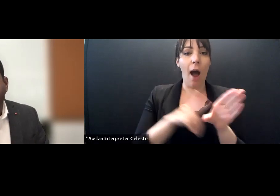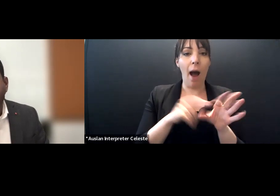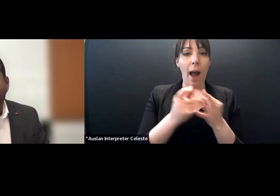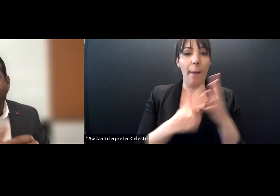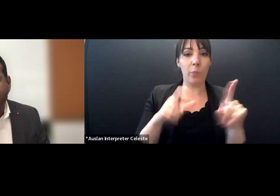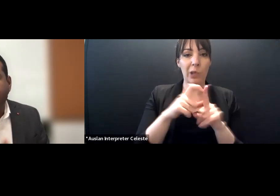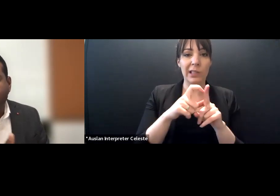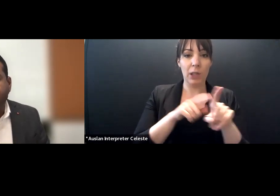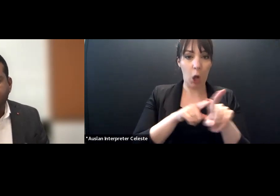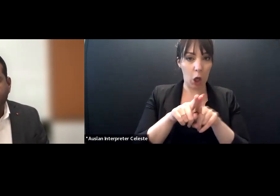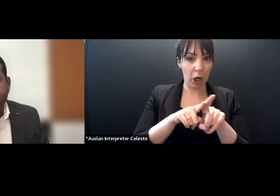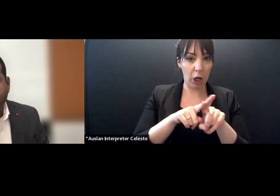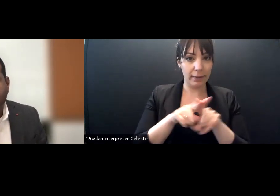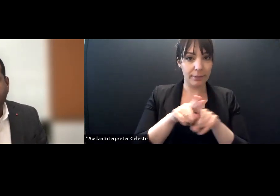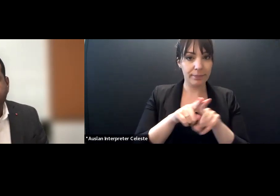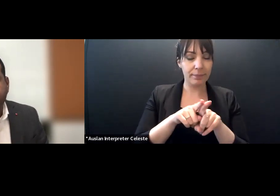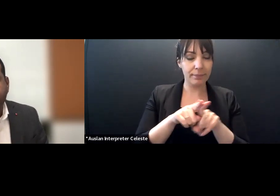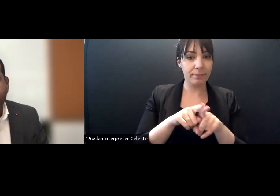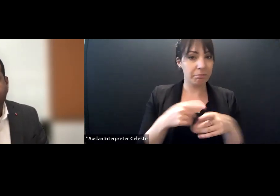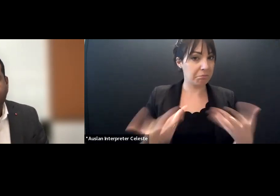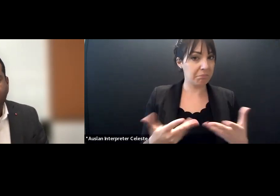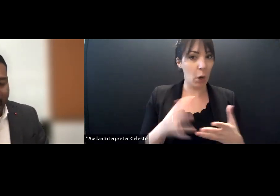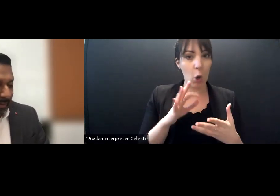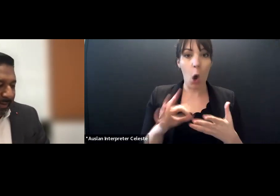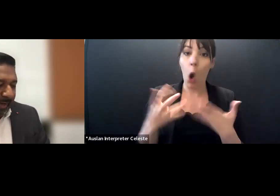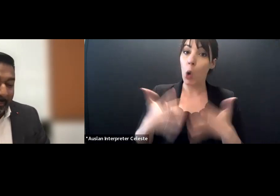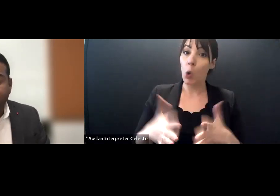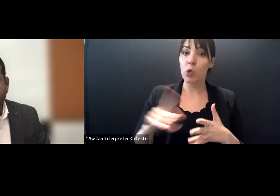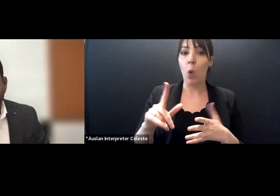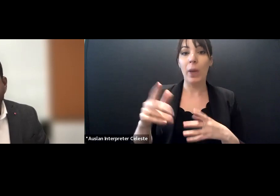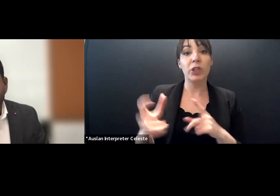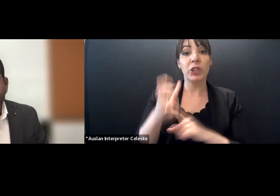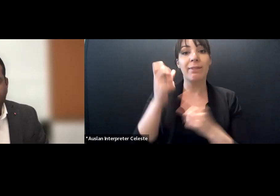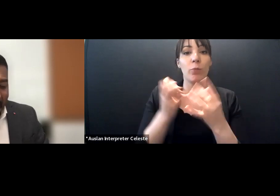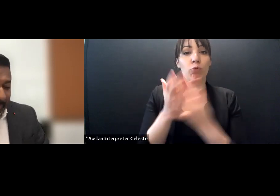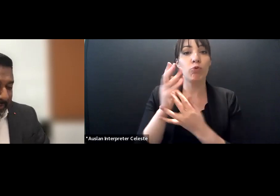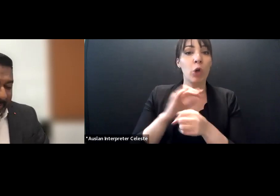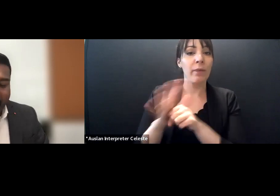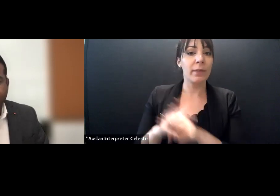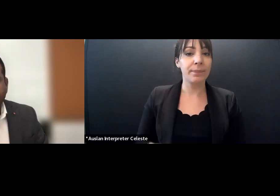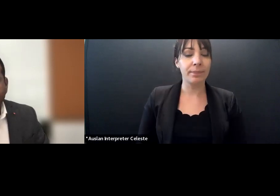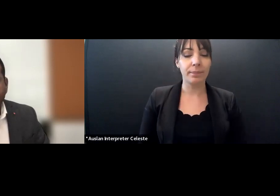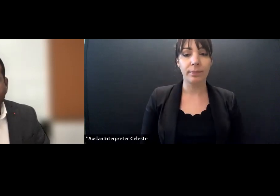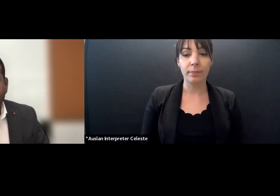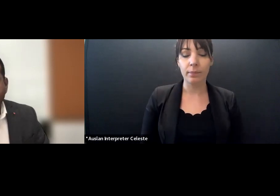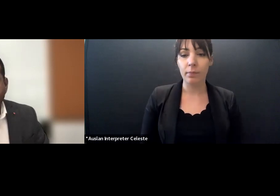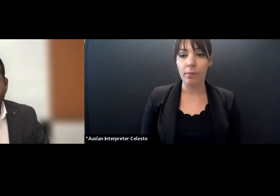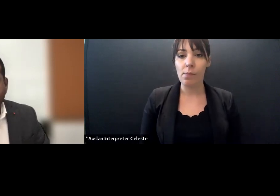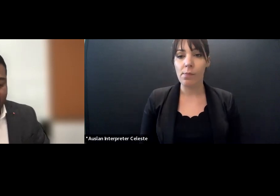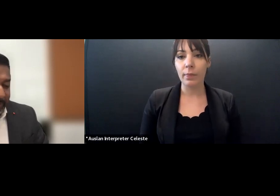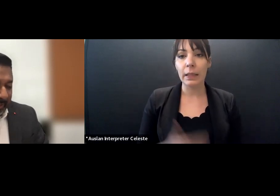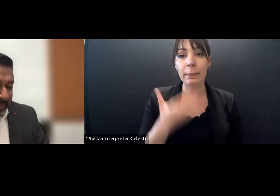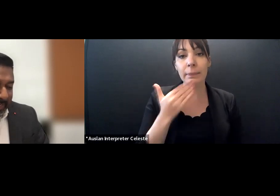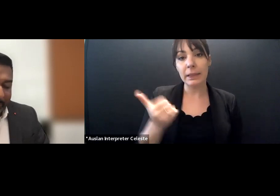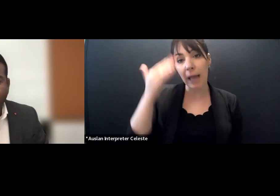we've gained, particularly through the lens of accessibility. And maybe this is directed to the academic panel, members